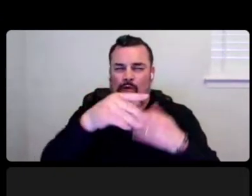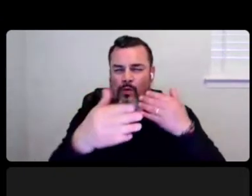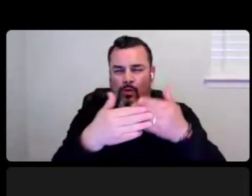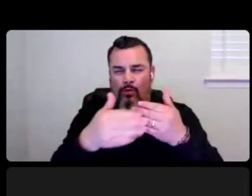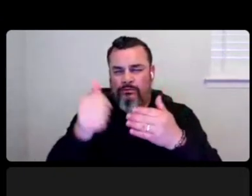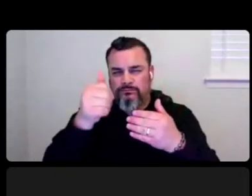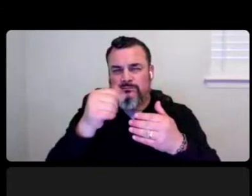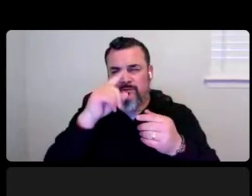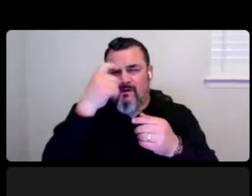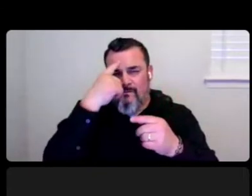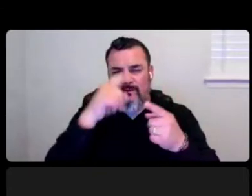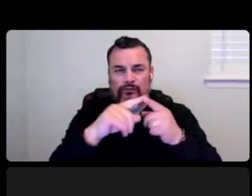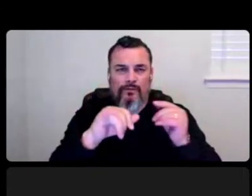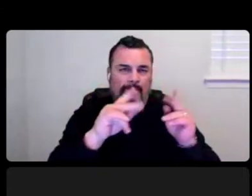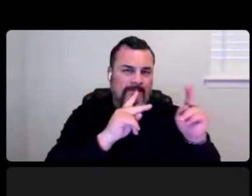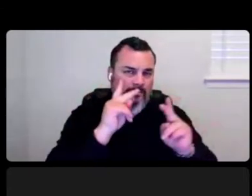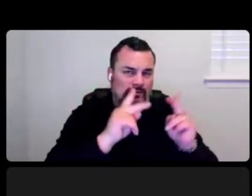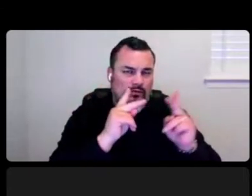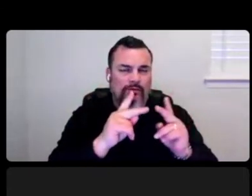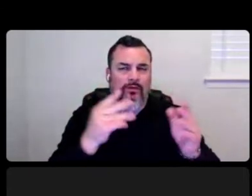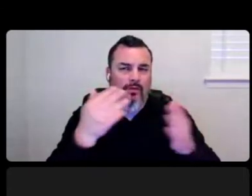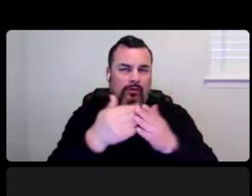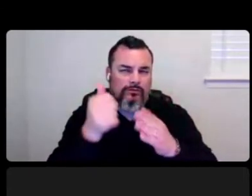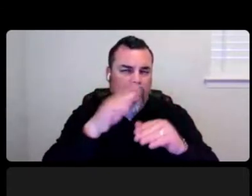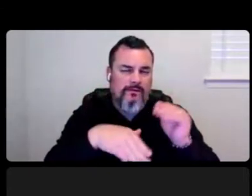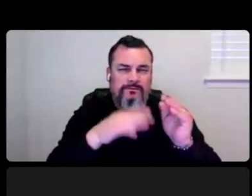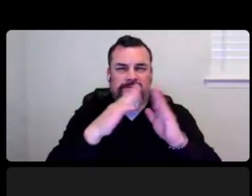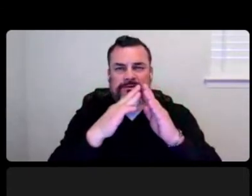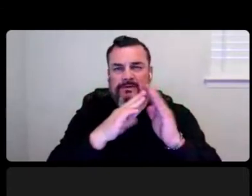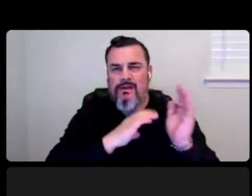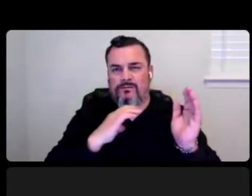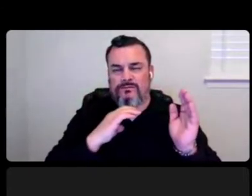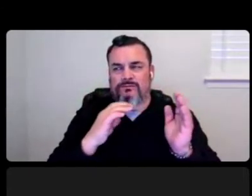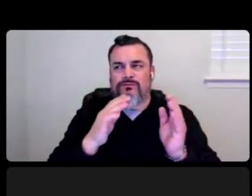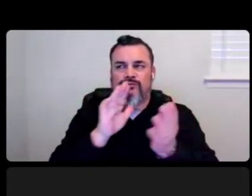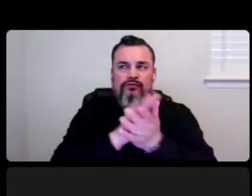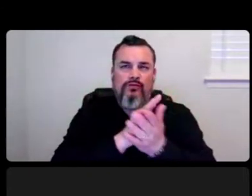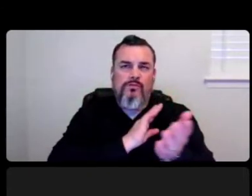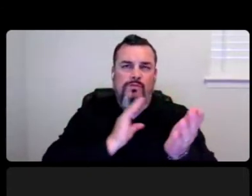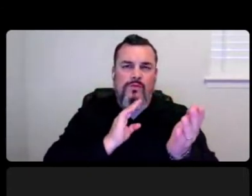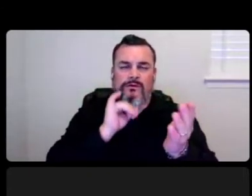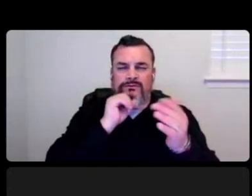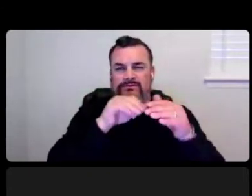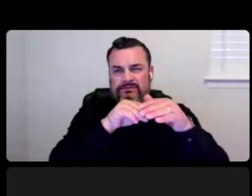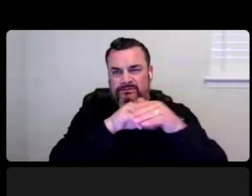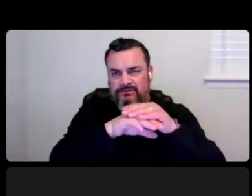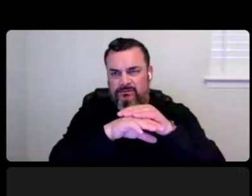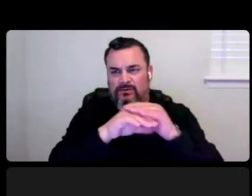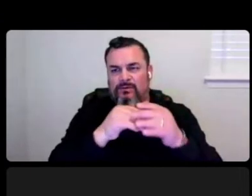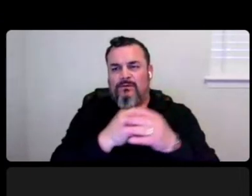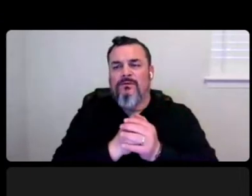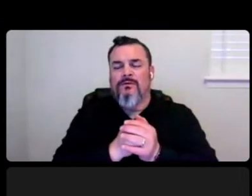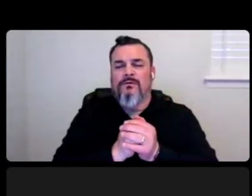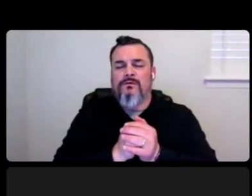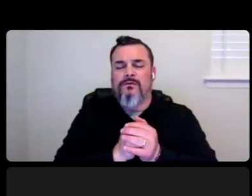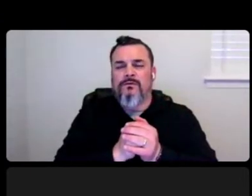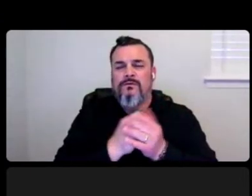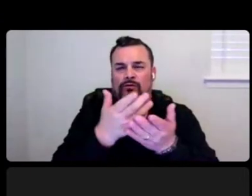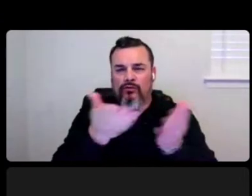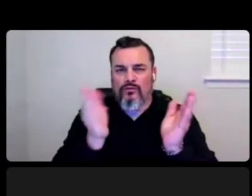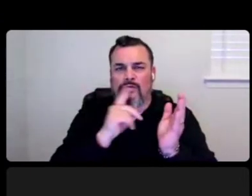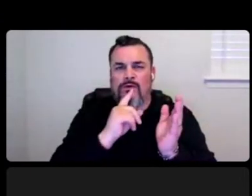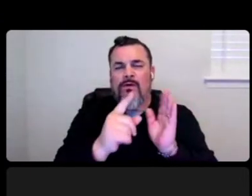of government to the people. Closer than city councils, close that school board is accessible. You guys